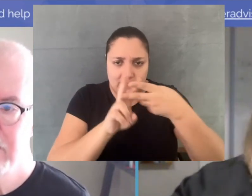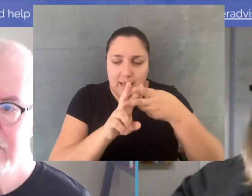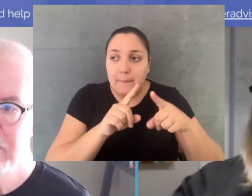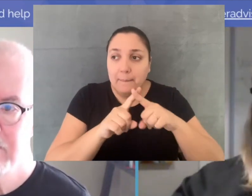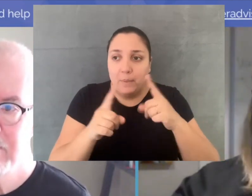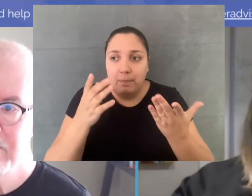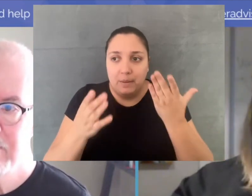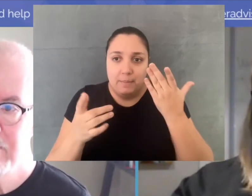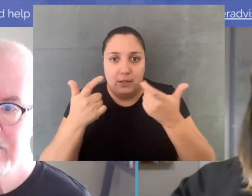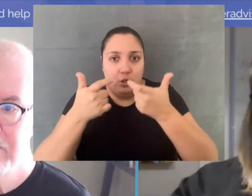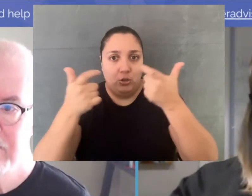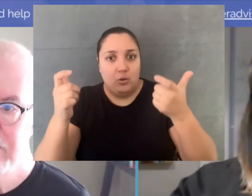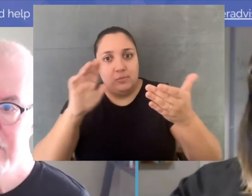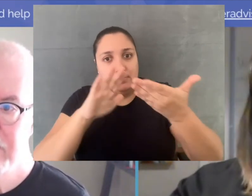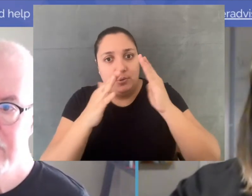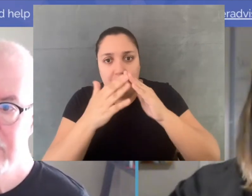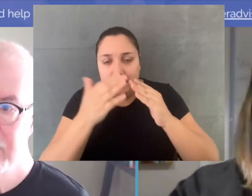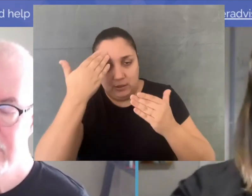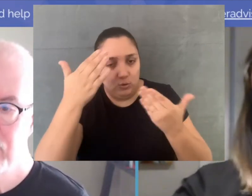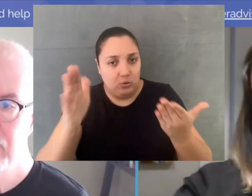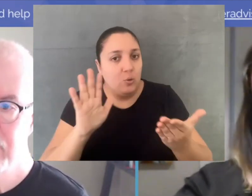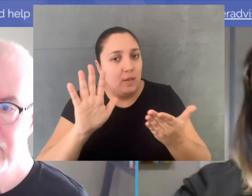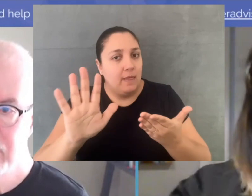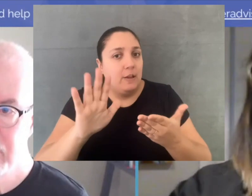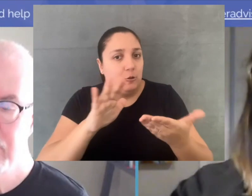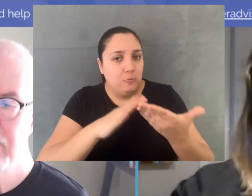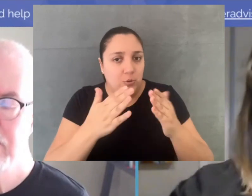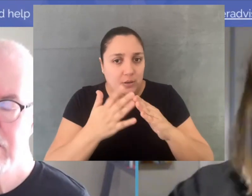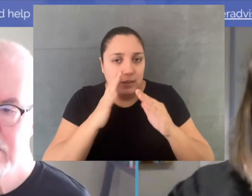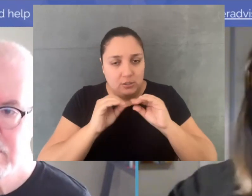companies who don't necessarily know who their audiences are, who can spread